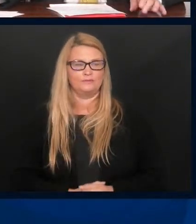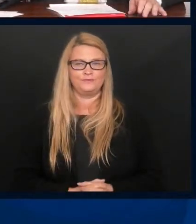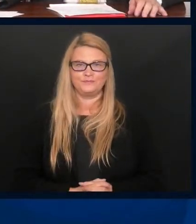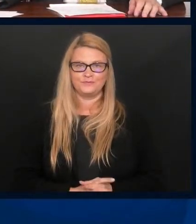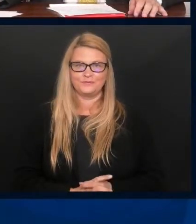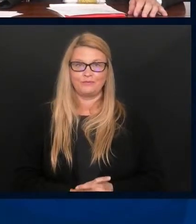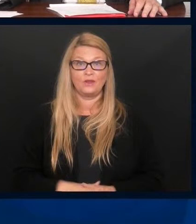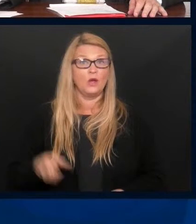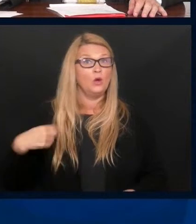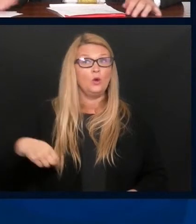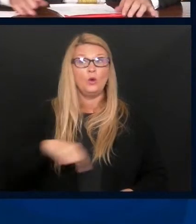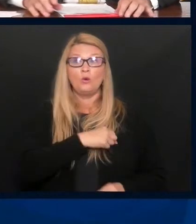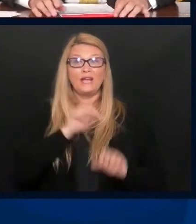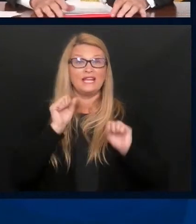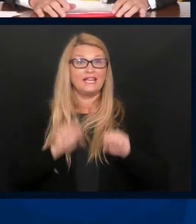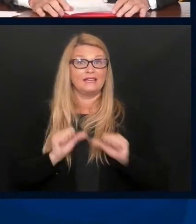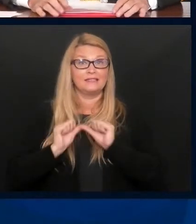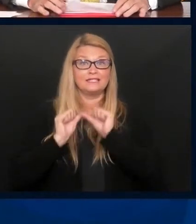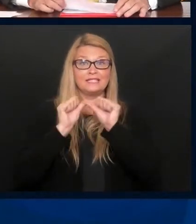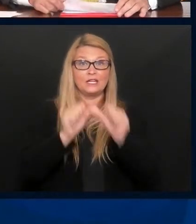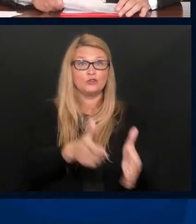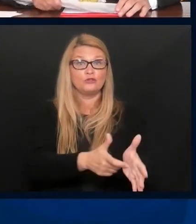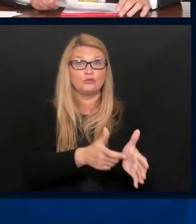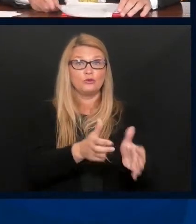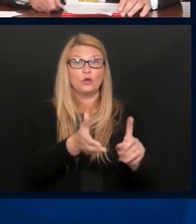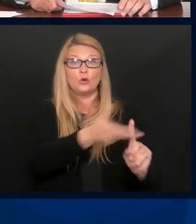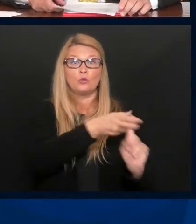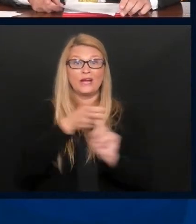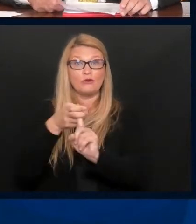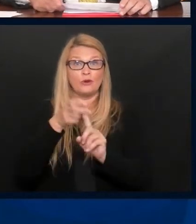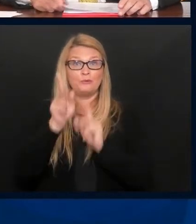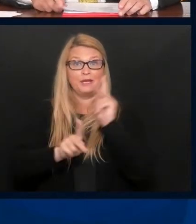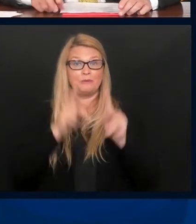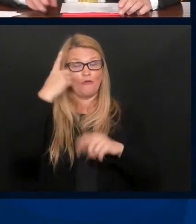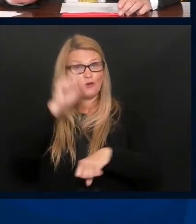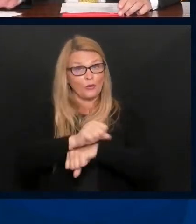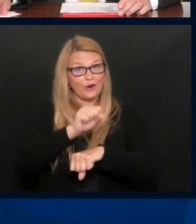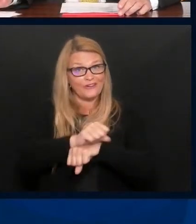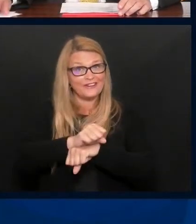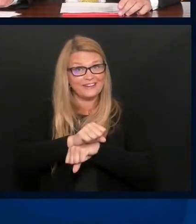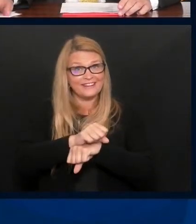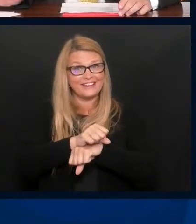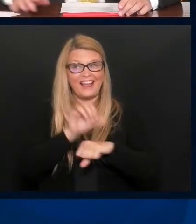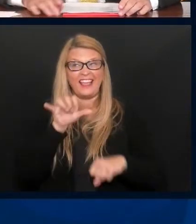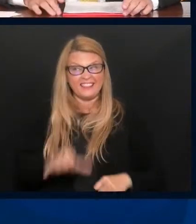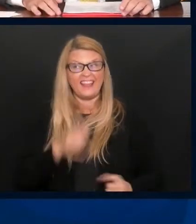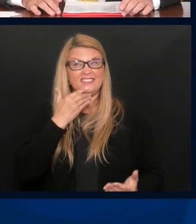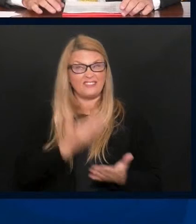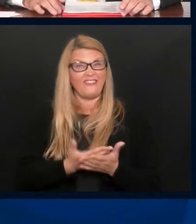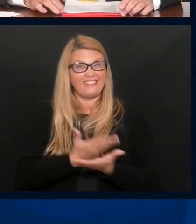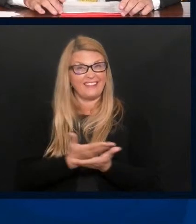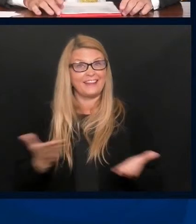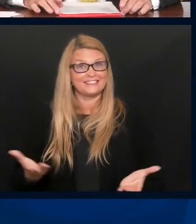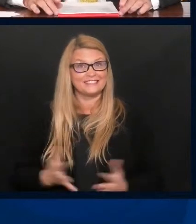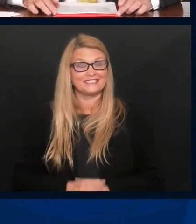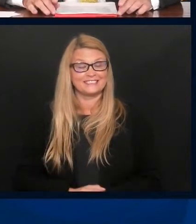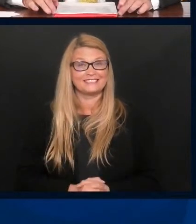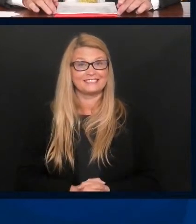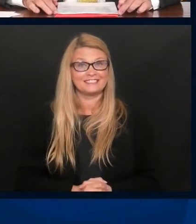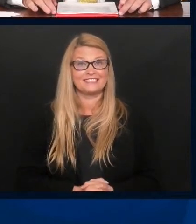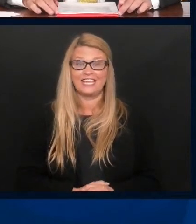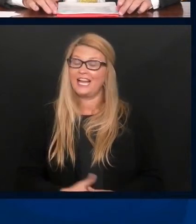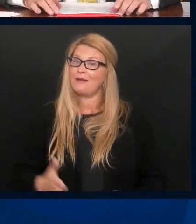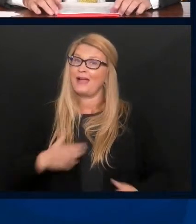we continue to recruit people and everything for jobs. You know, it's a good thing. And, you know, and